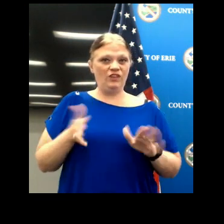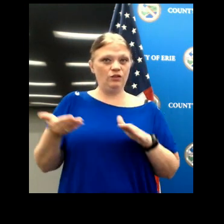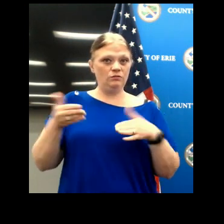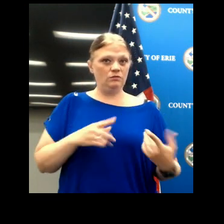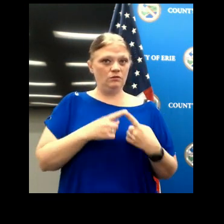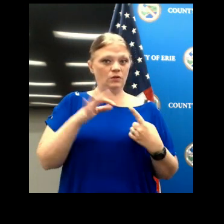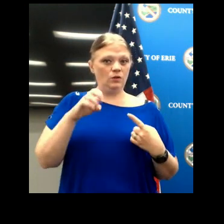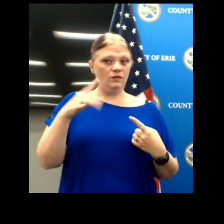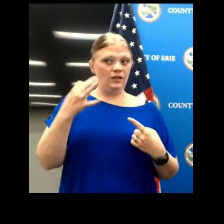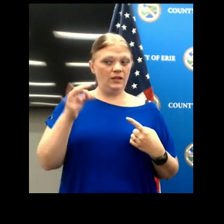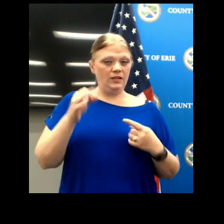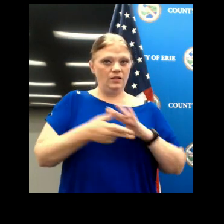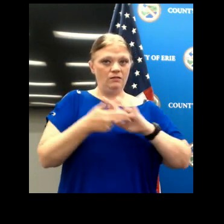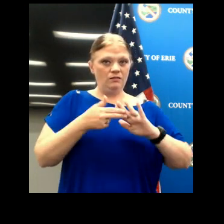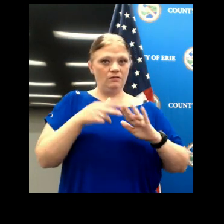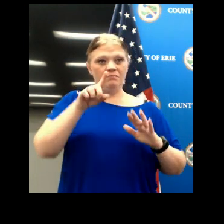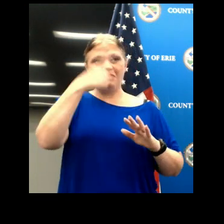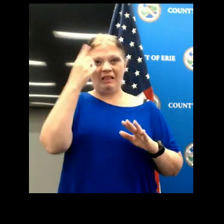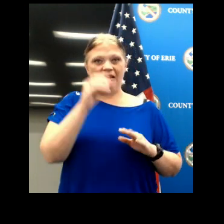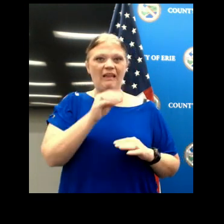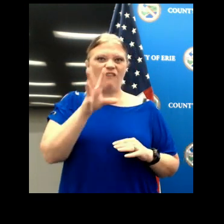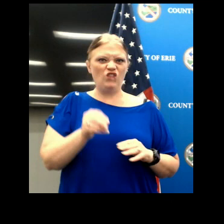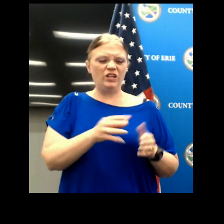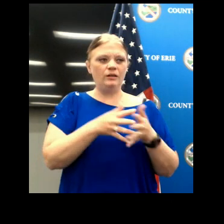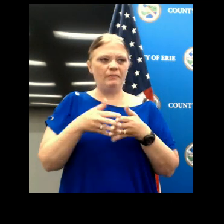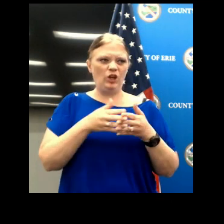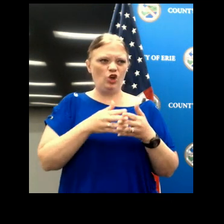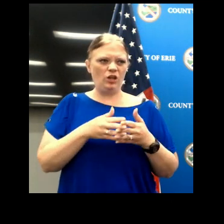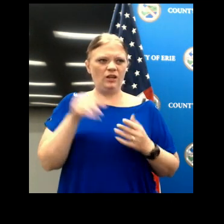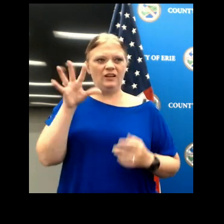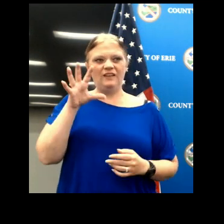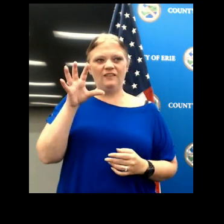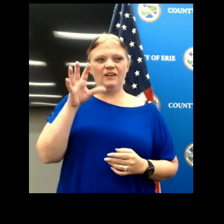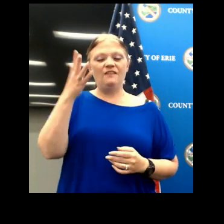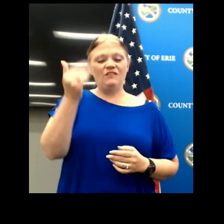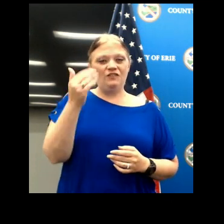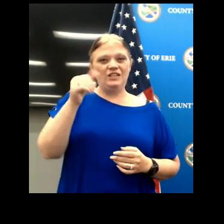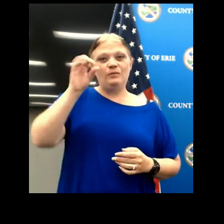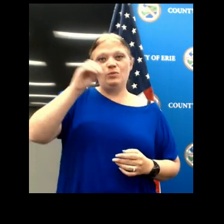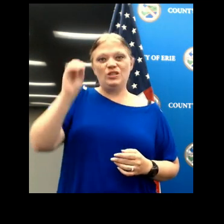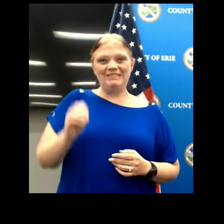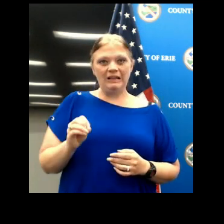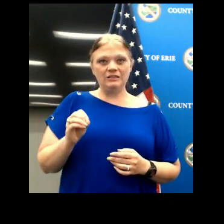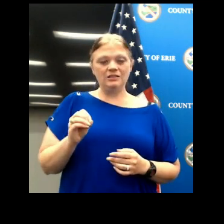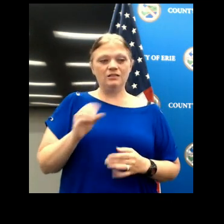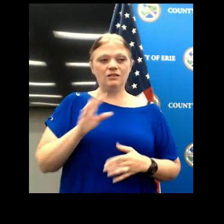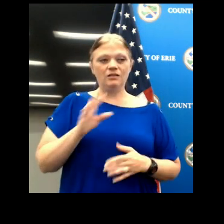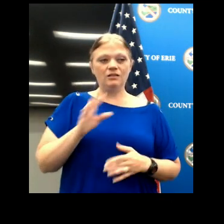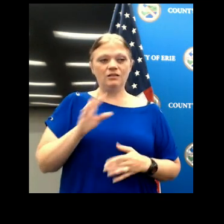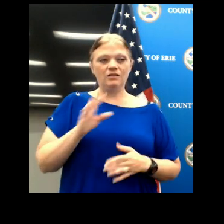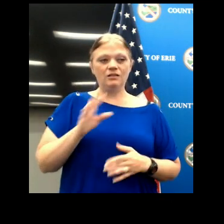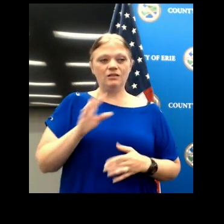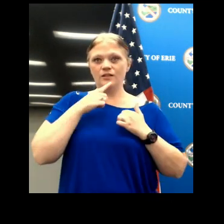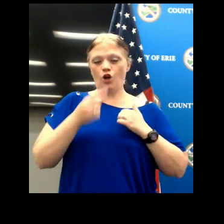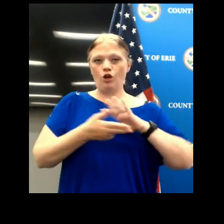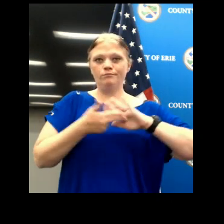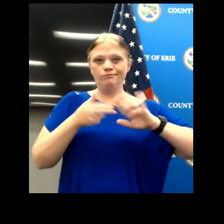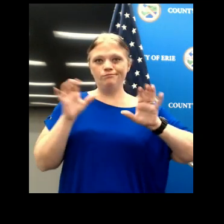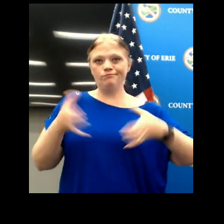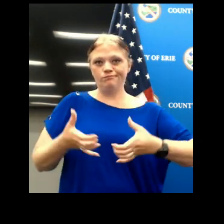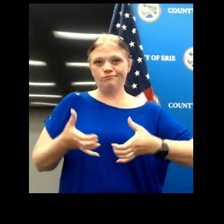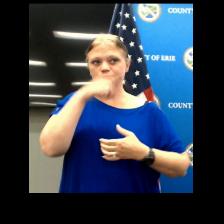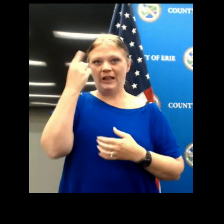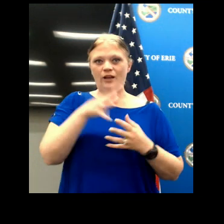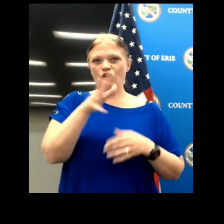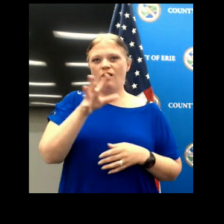COVID-19 are classified as Black or African American, and about 15% of Erie County residents are classified as Black